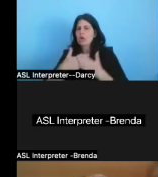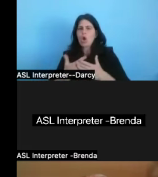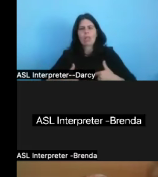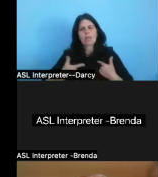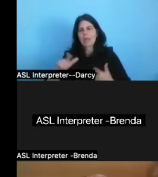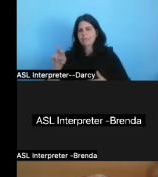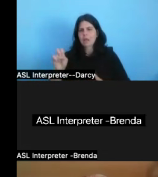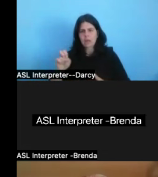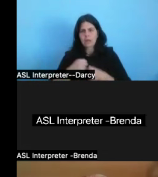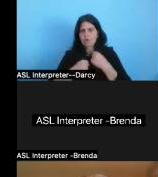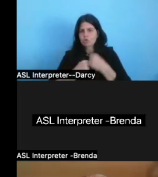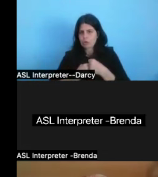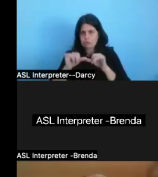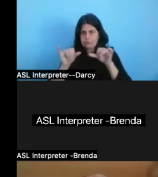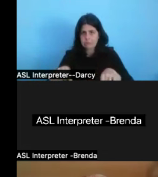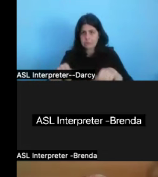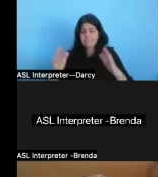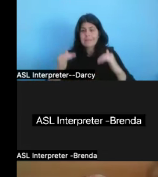slide.